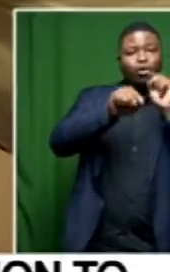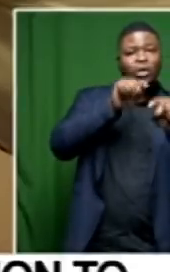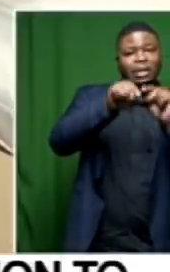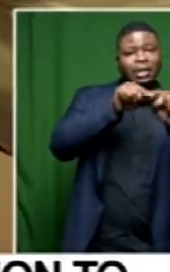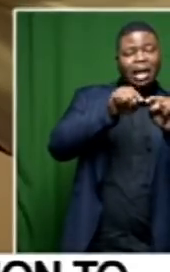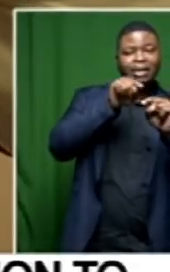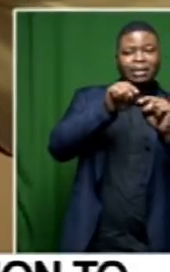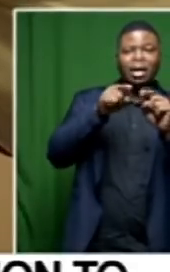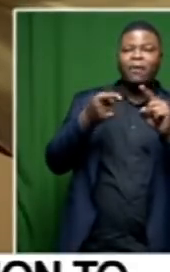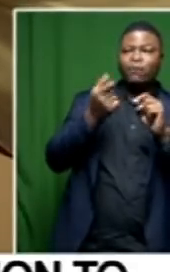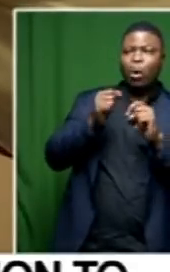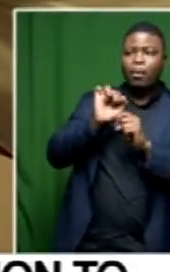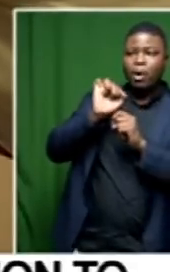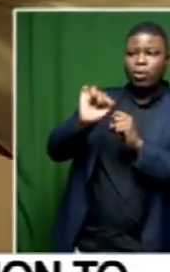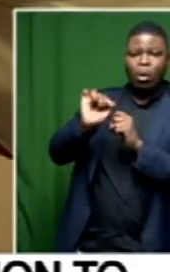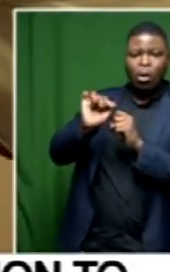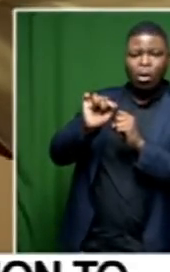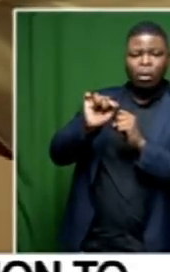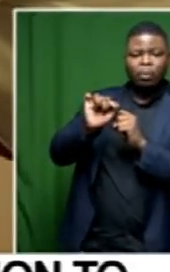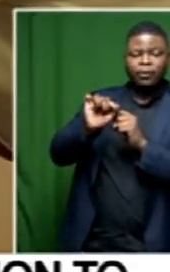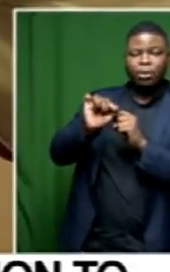very narrowly at the rules.